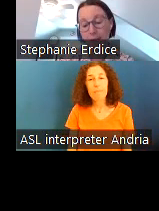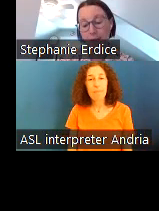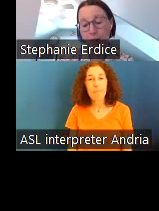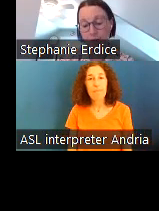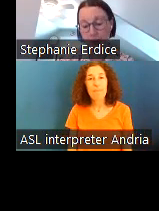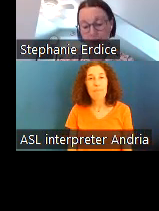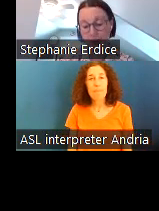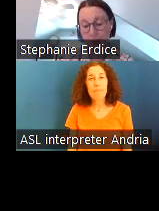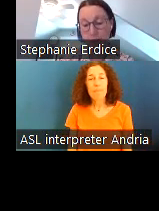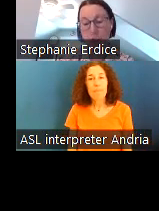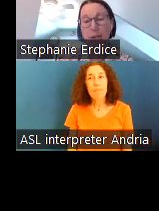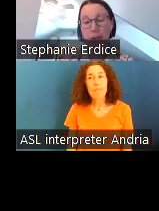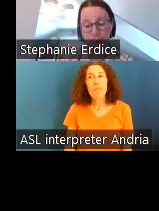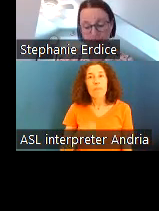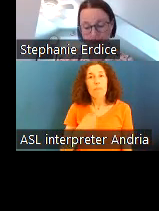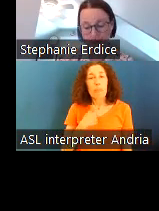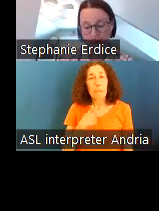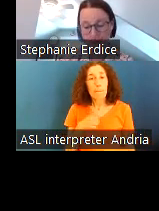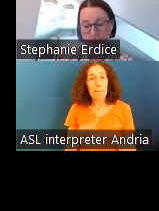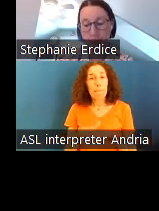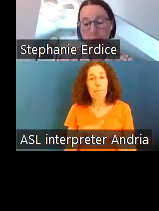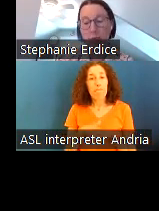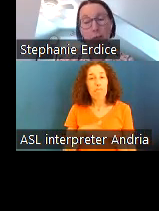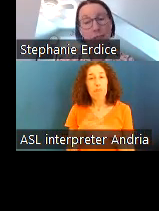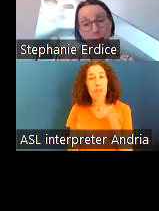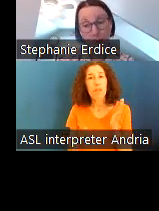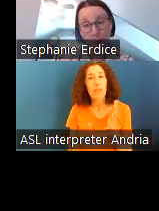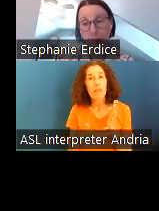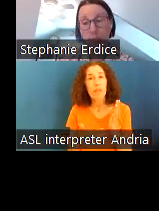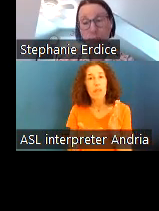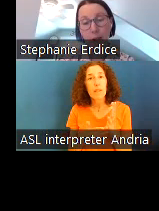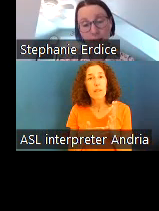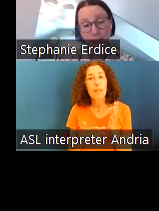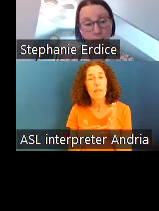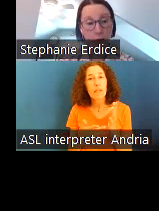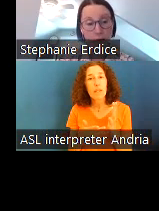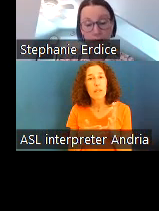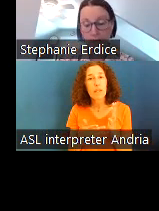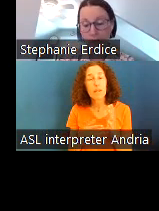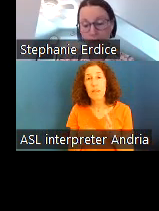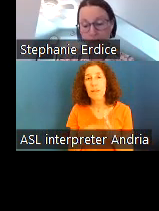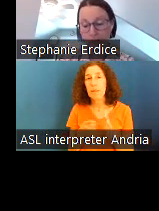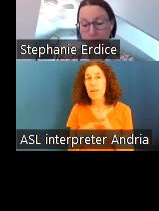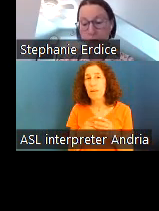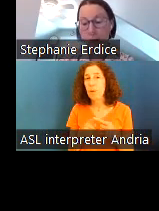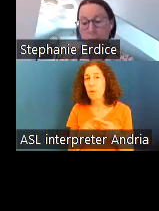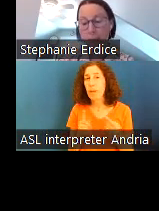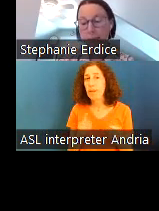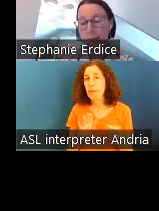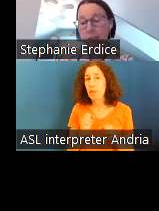go against our strategy for taking care of ourselves. For example, and this is one also from my own